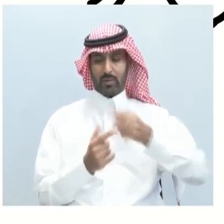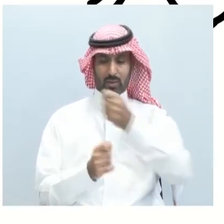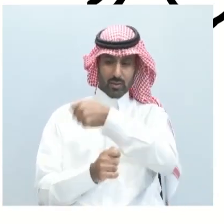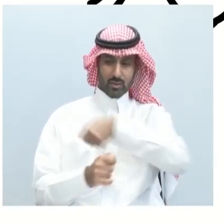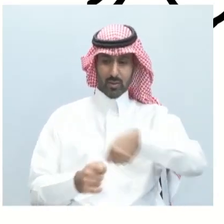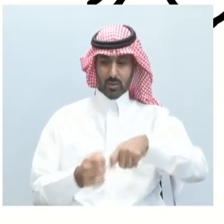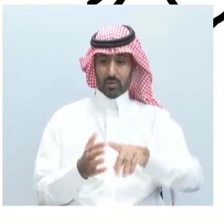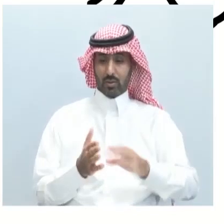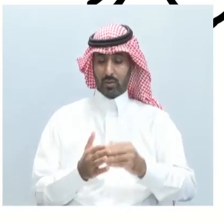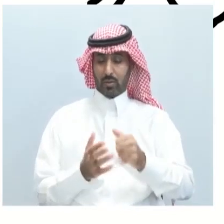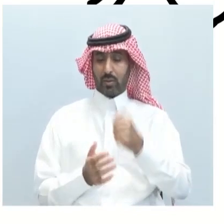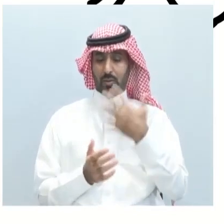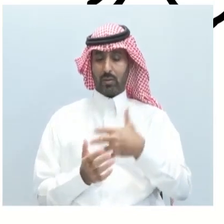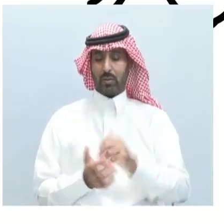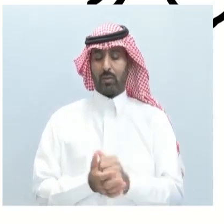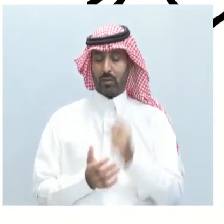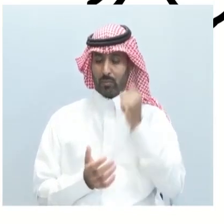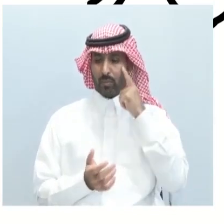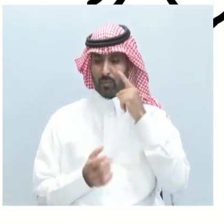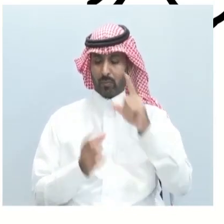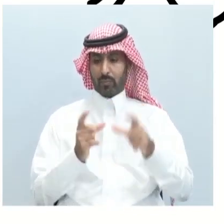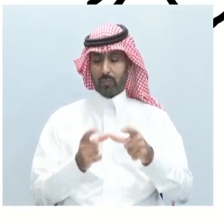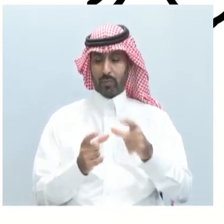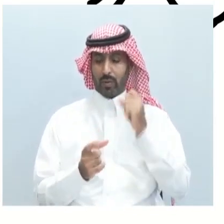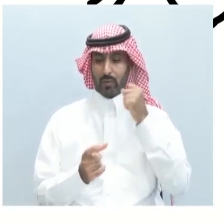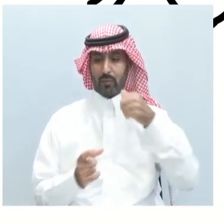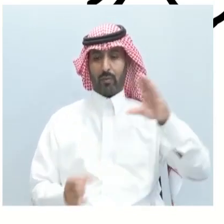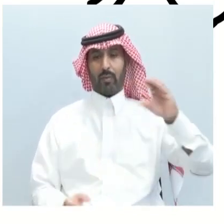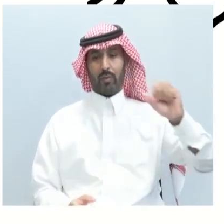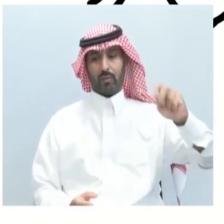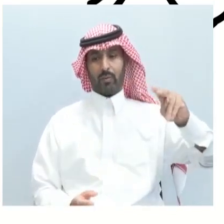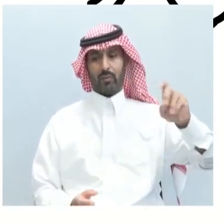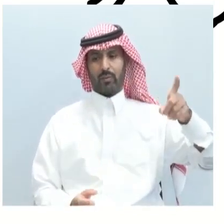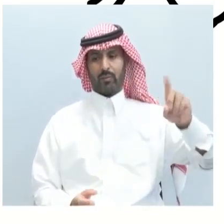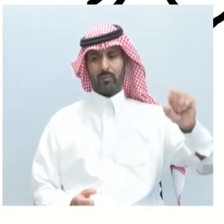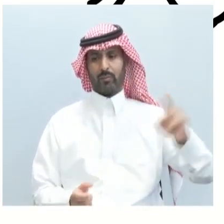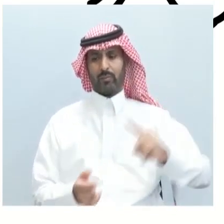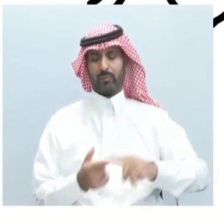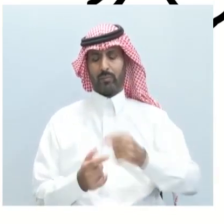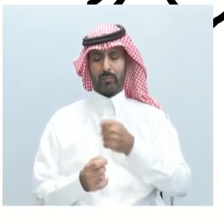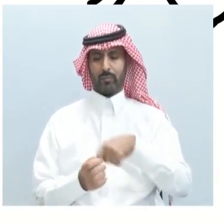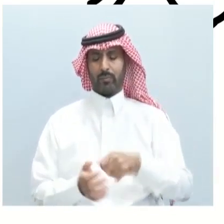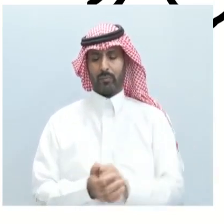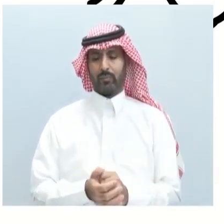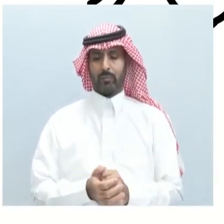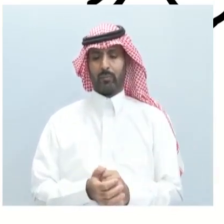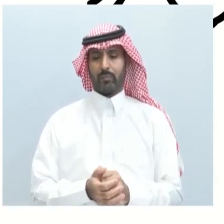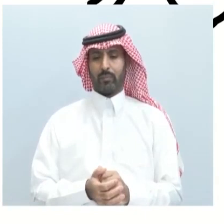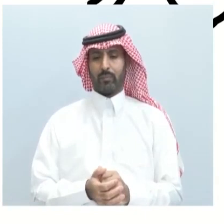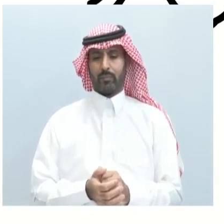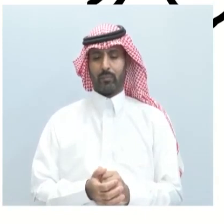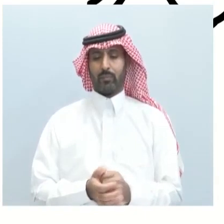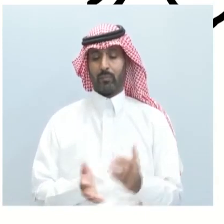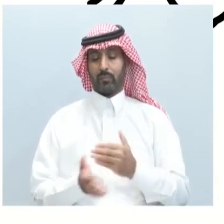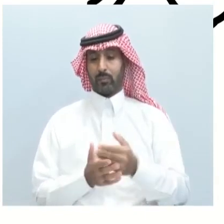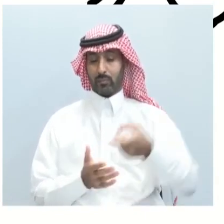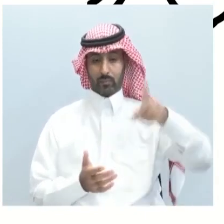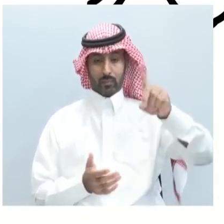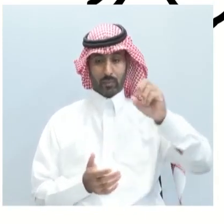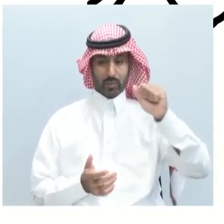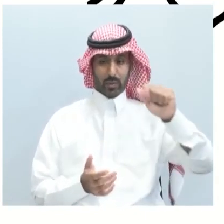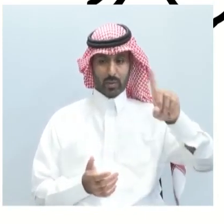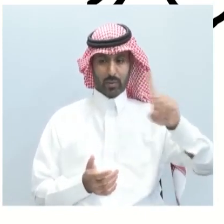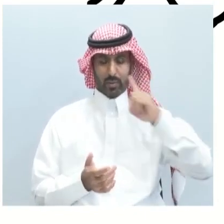in 1985 and became a member of the Canadian Board of Pediatric Surgeons in 1987. Dr. Rabia